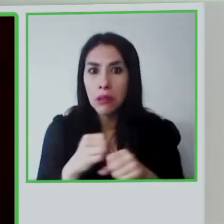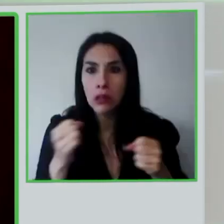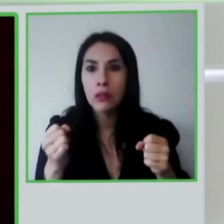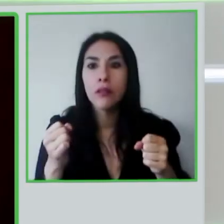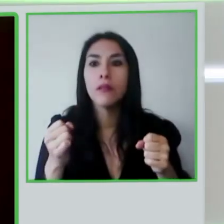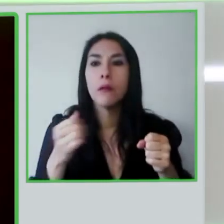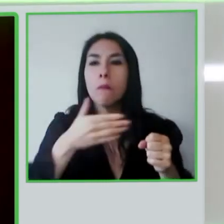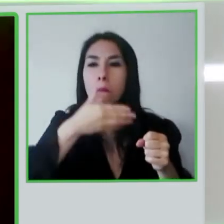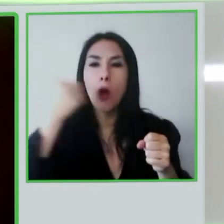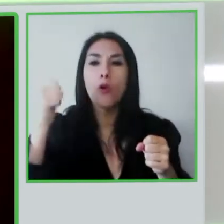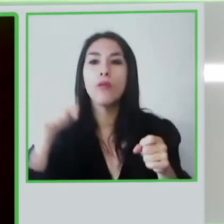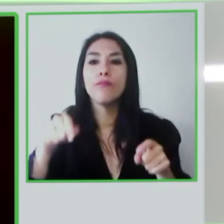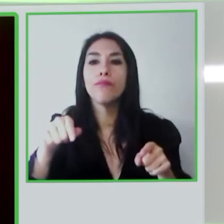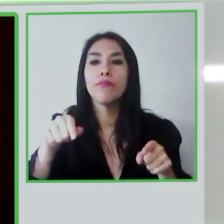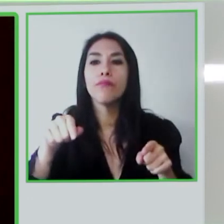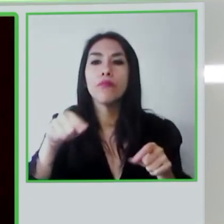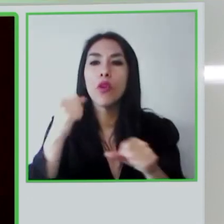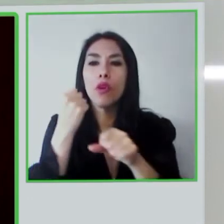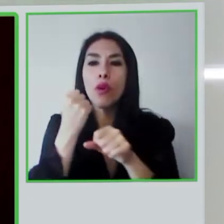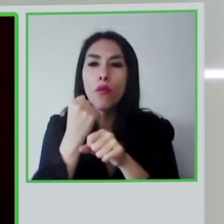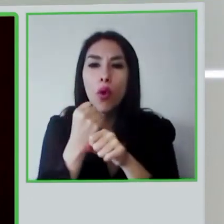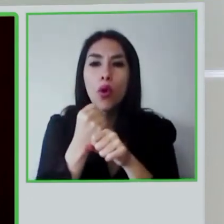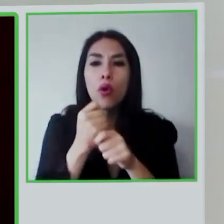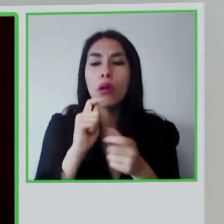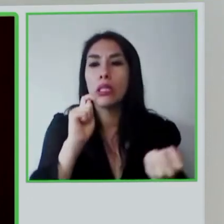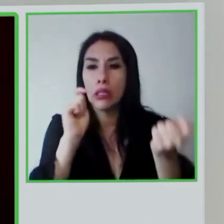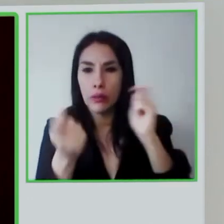mice for left-handed people.